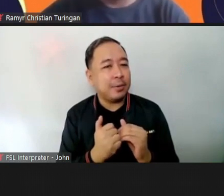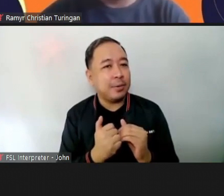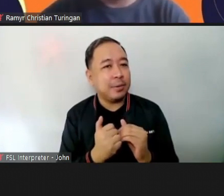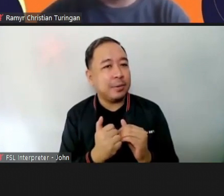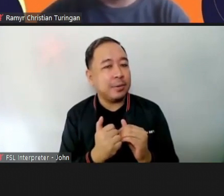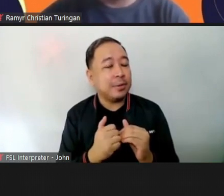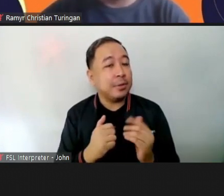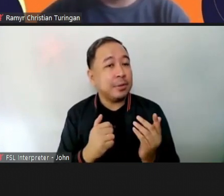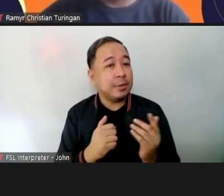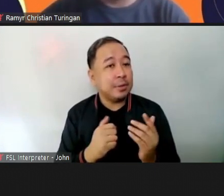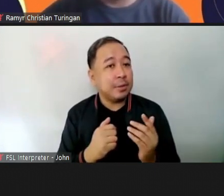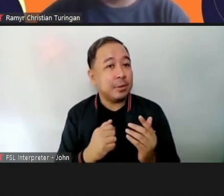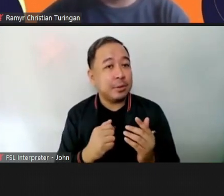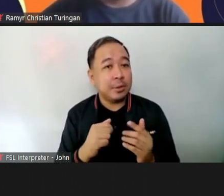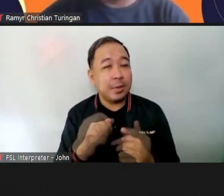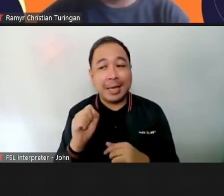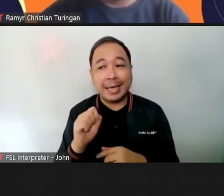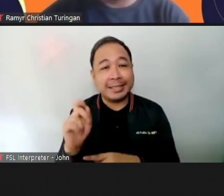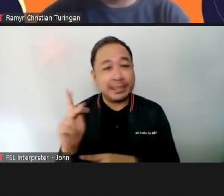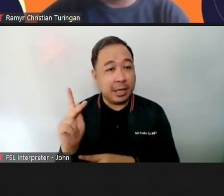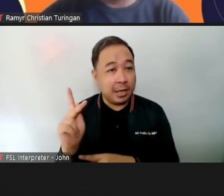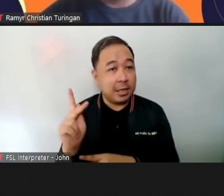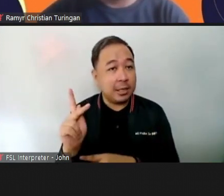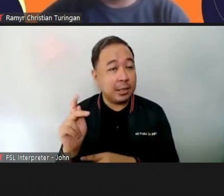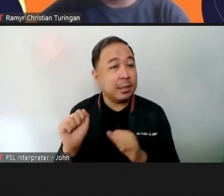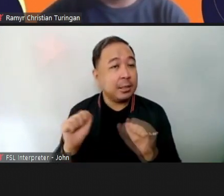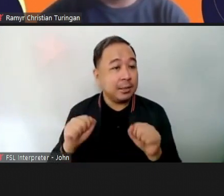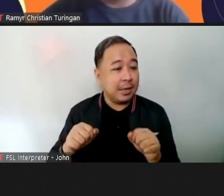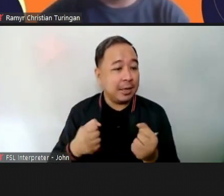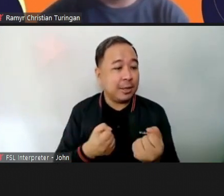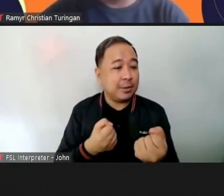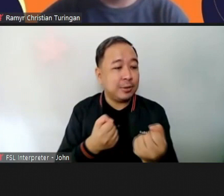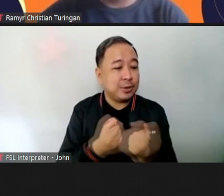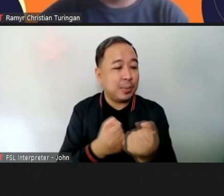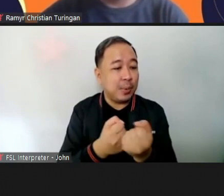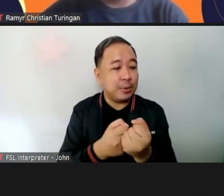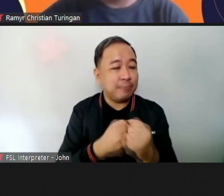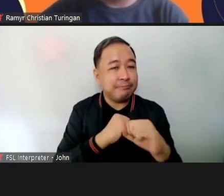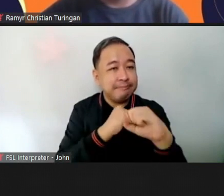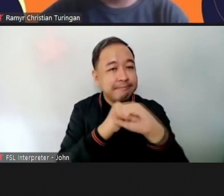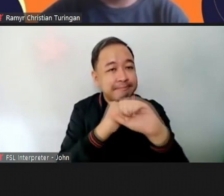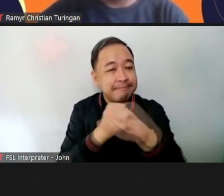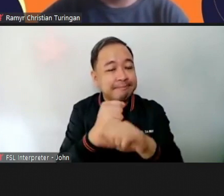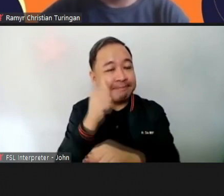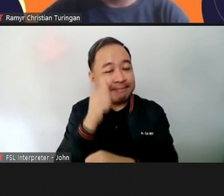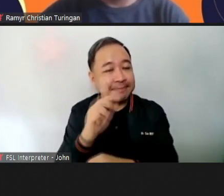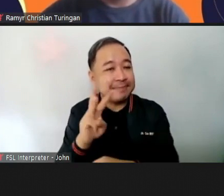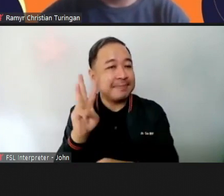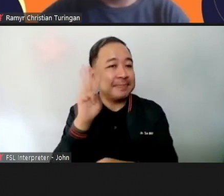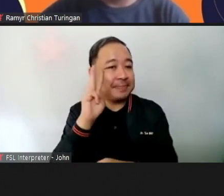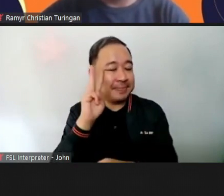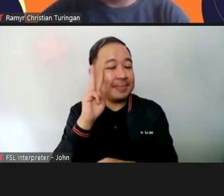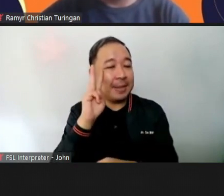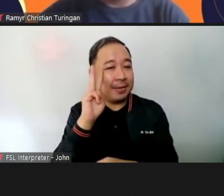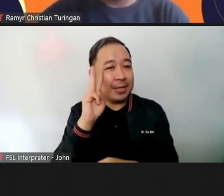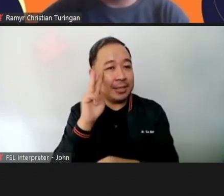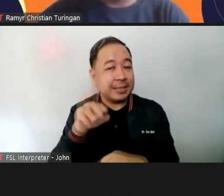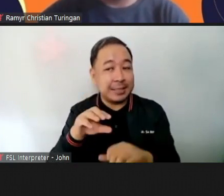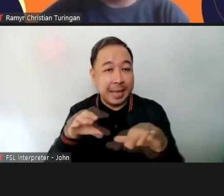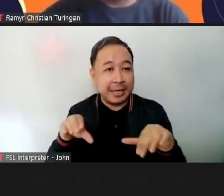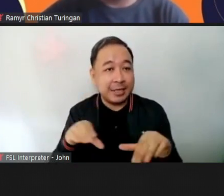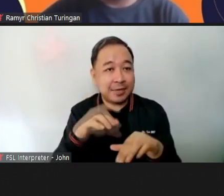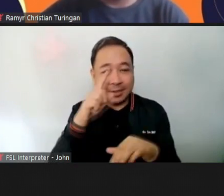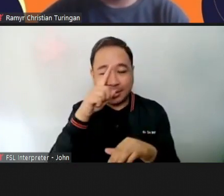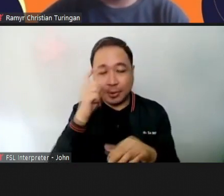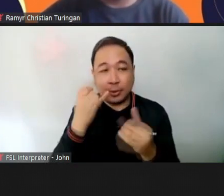makaka-contribute daw ang sangguniang kabataan sa mga awareness-raising activities na ito dahil ang ginagawa nila sa